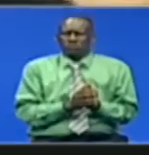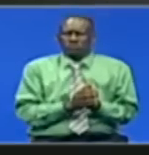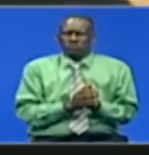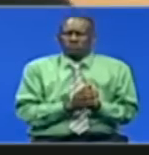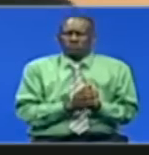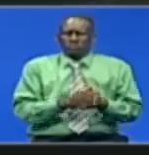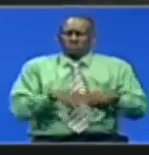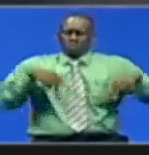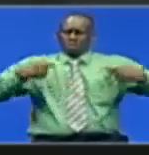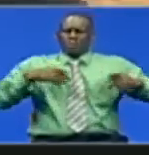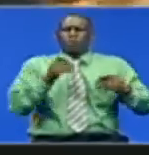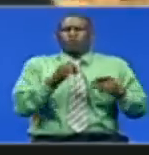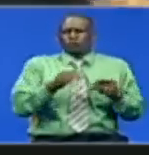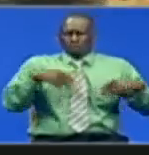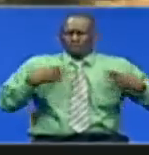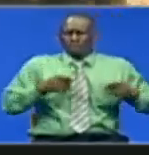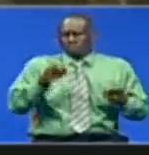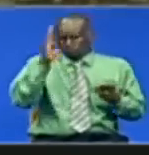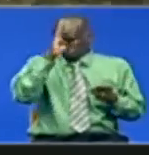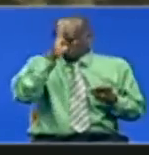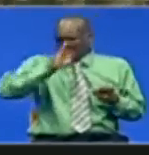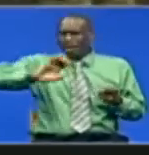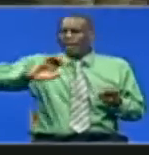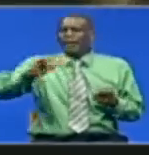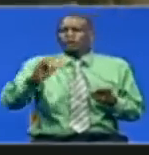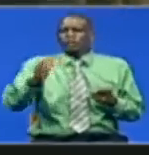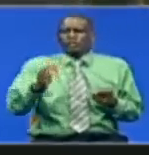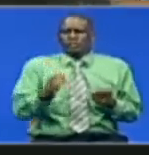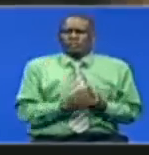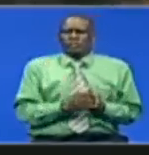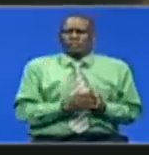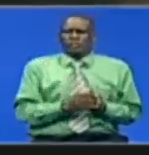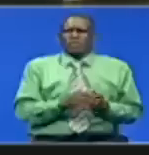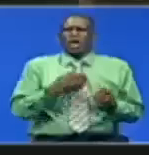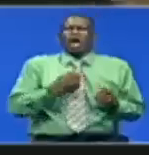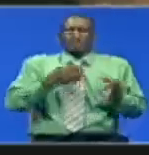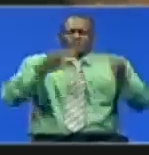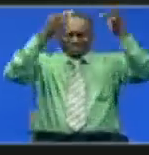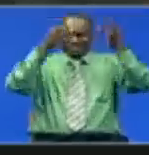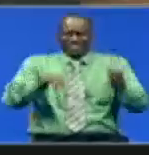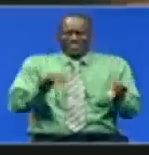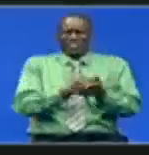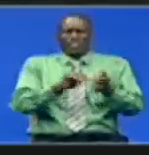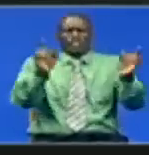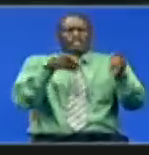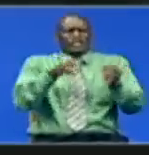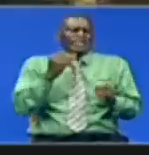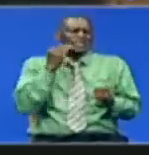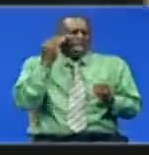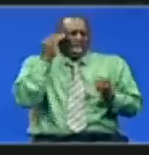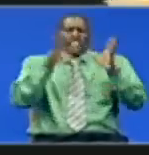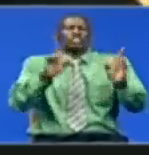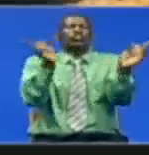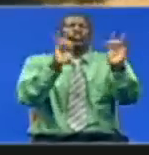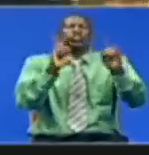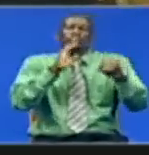The people of Bungoma County have decided that he should not be on this school. Why